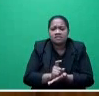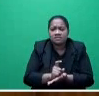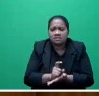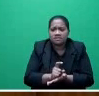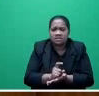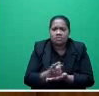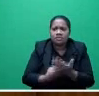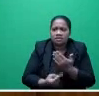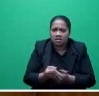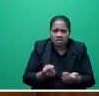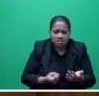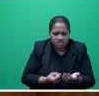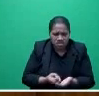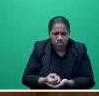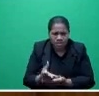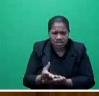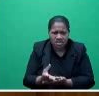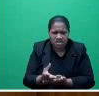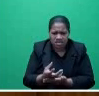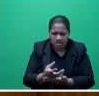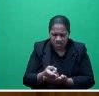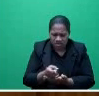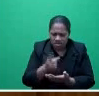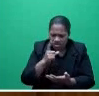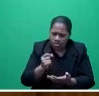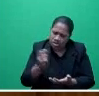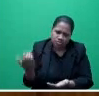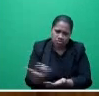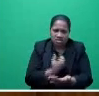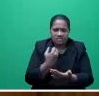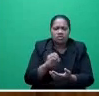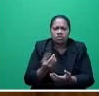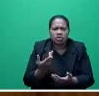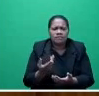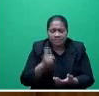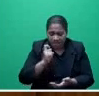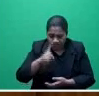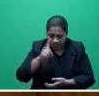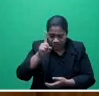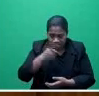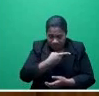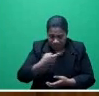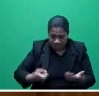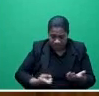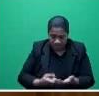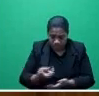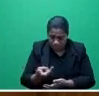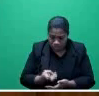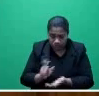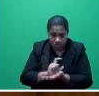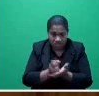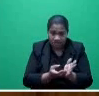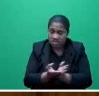mode. Just imagine what drastic situation would have been created by reducing the salary of civil servants. All